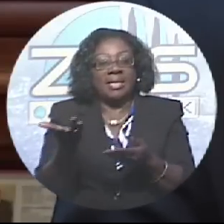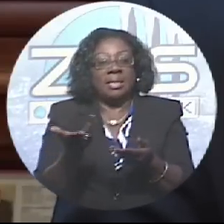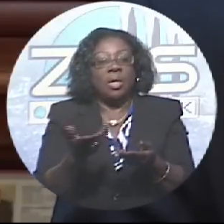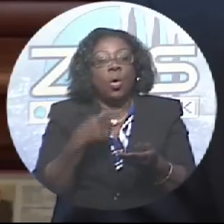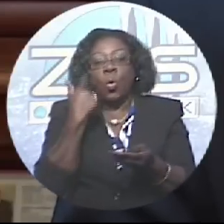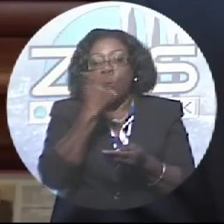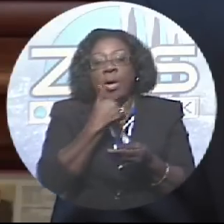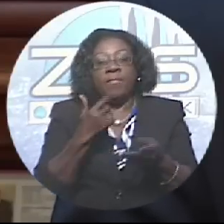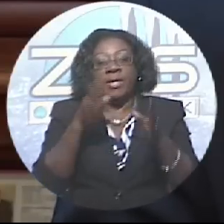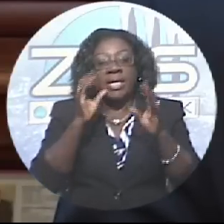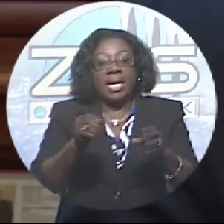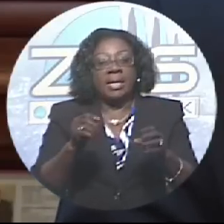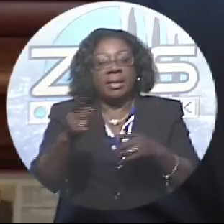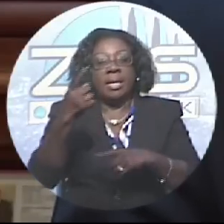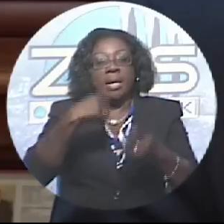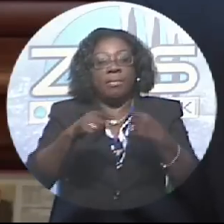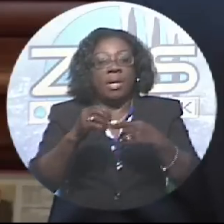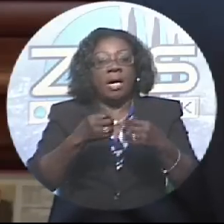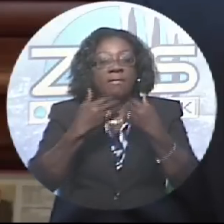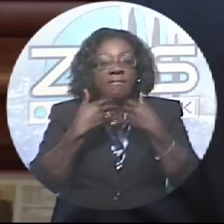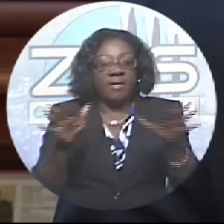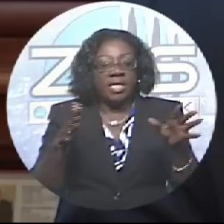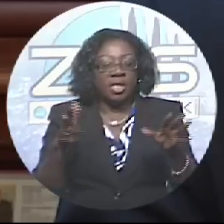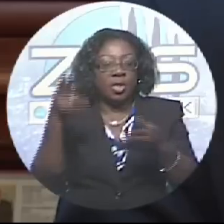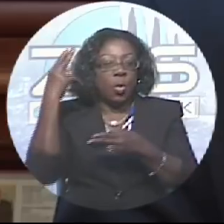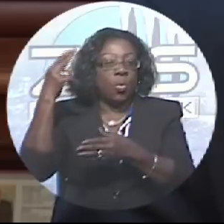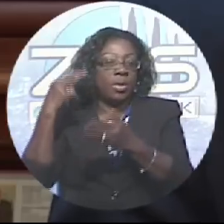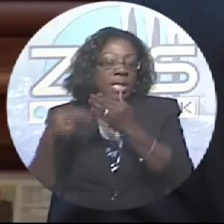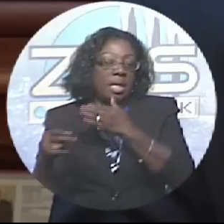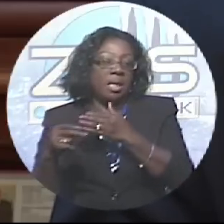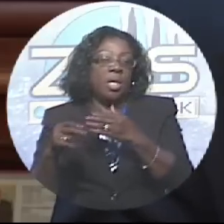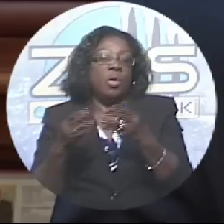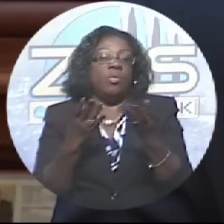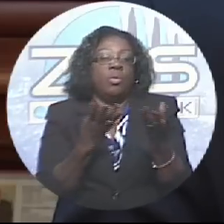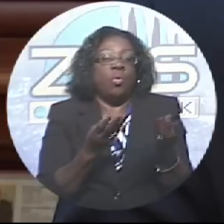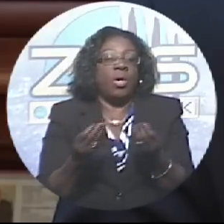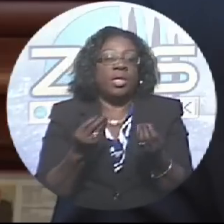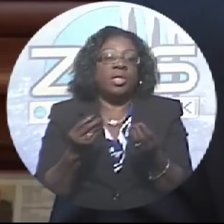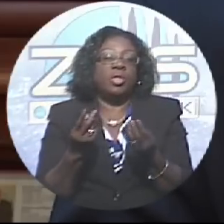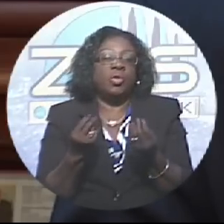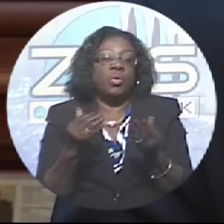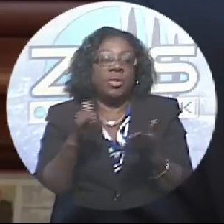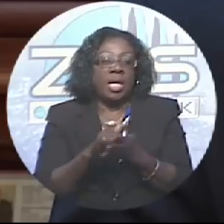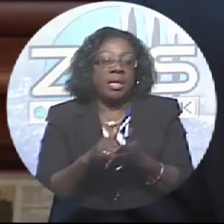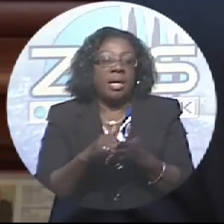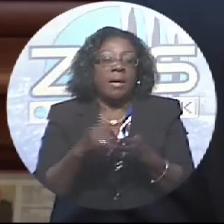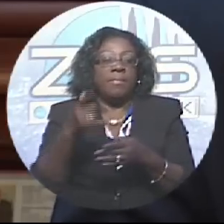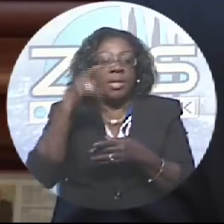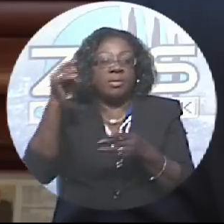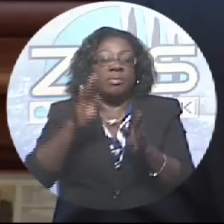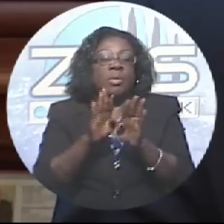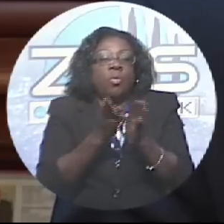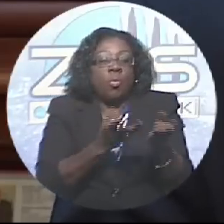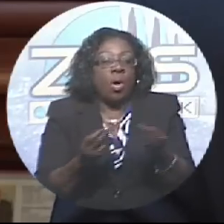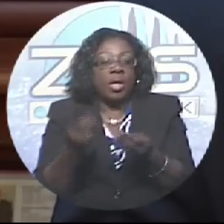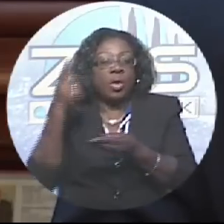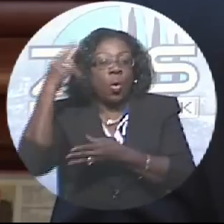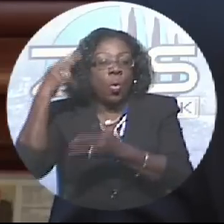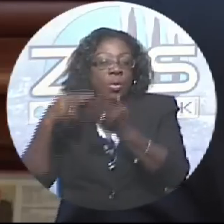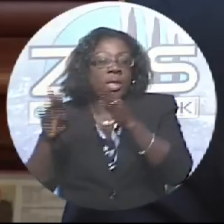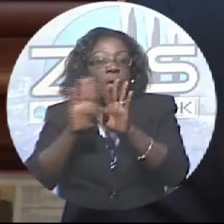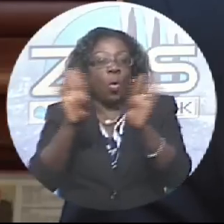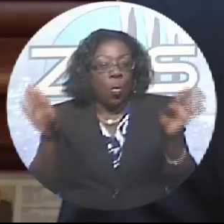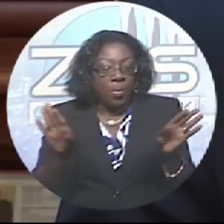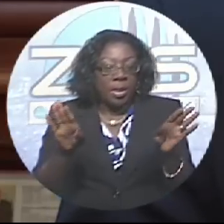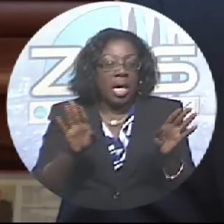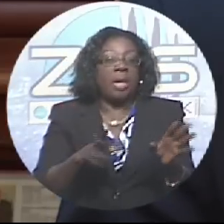in fact move forward and finish the property. We want them to do that because we want the property opened, we want the property marketed,